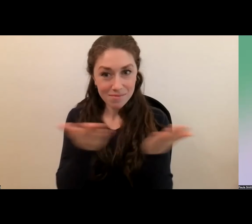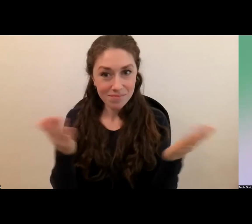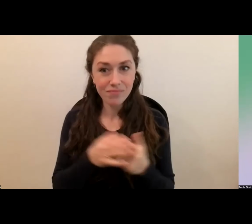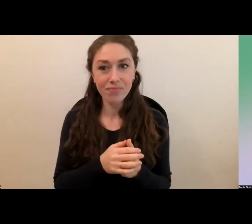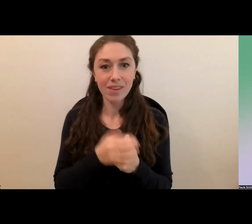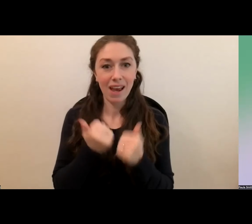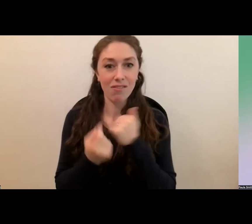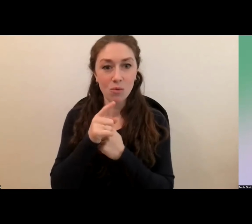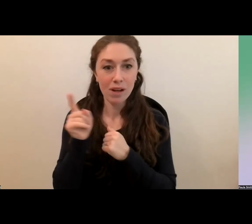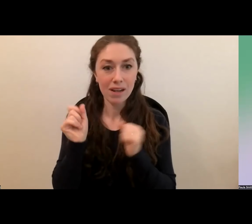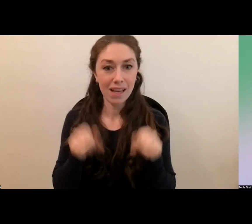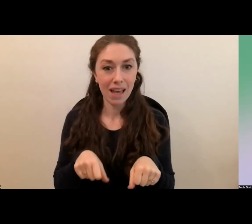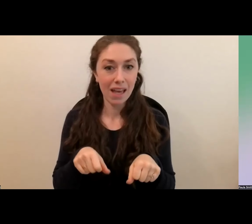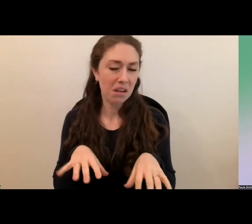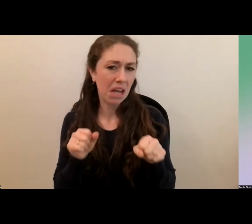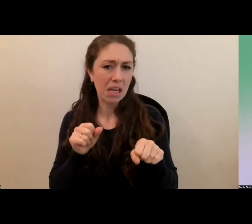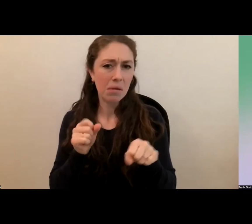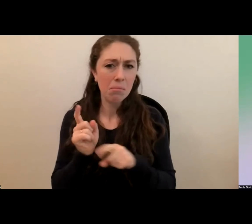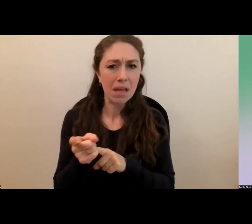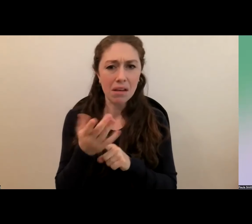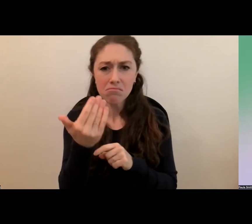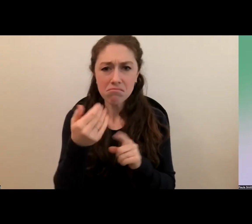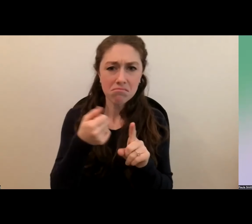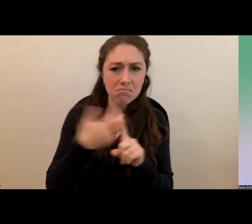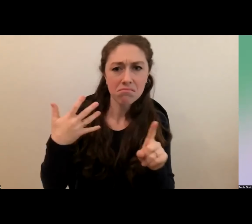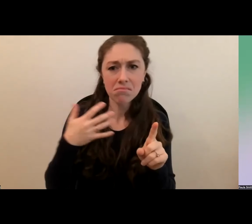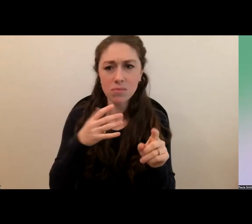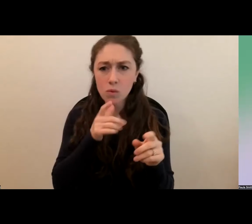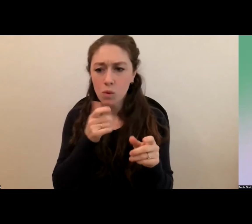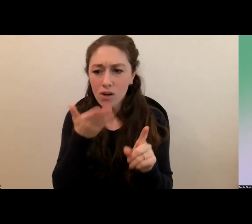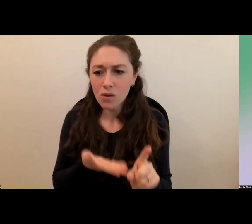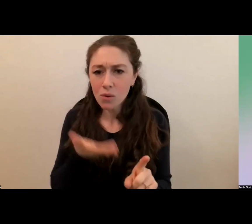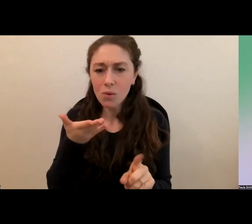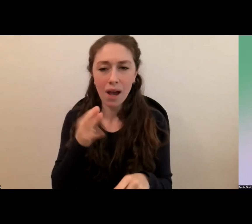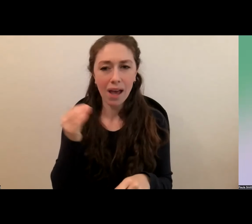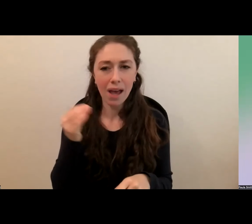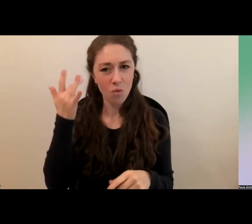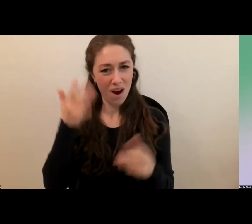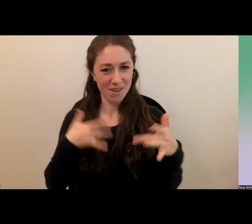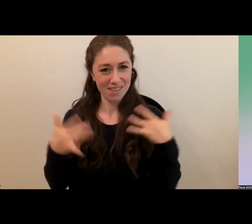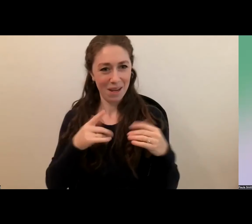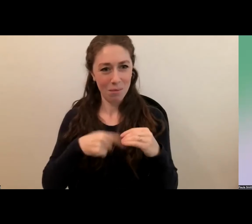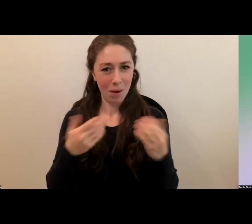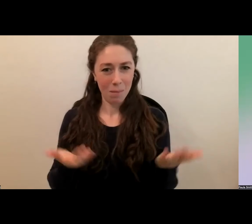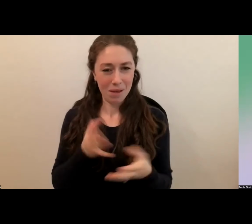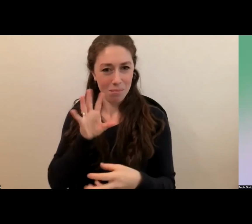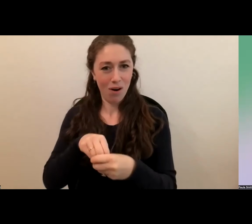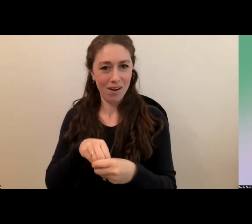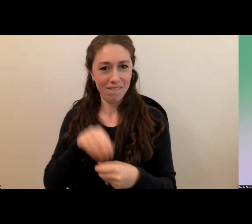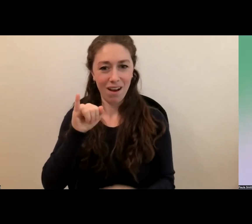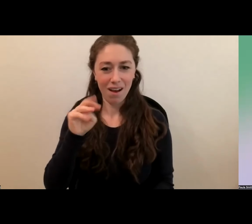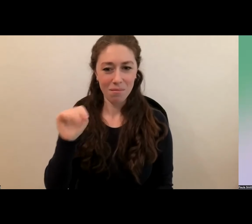everyone is going to take a minute just to say who you are and then also why you're excited about being part of the